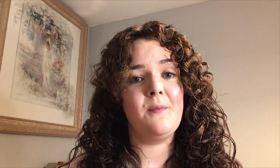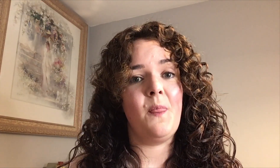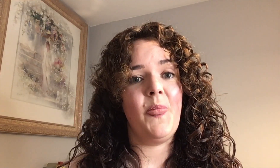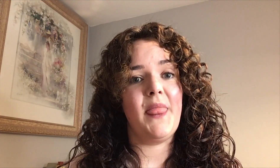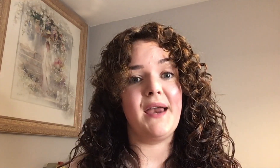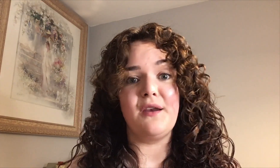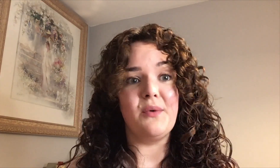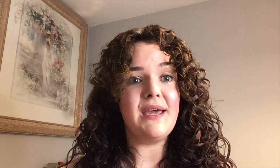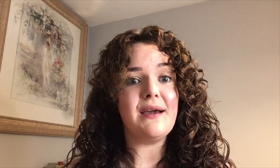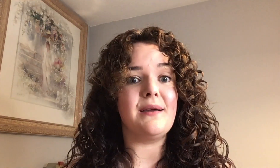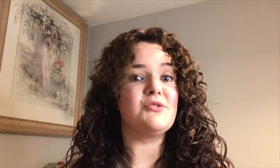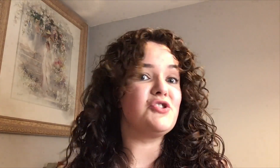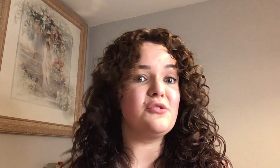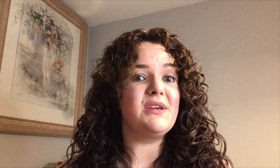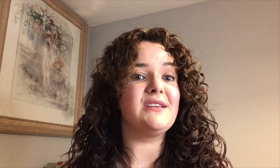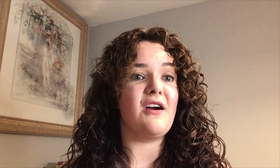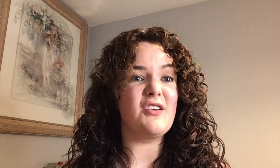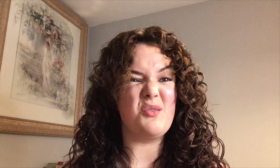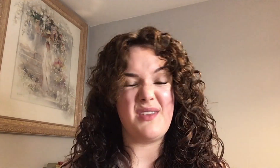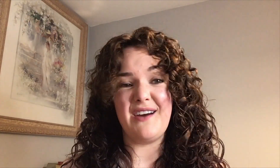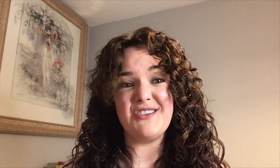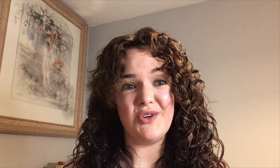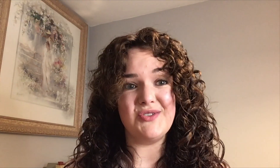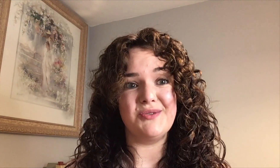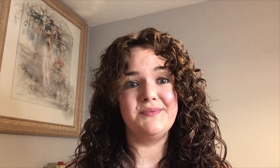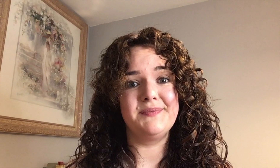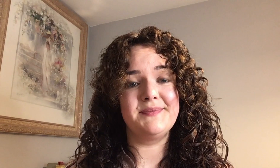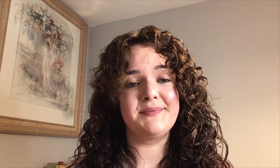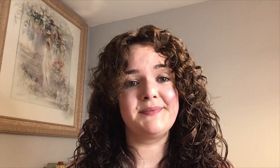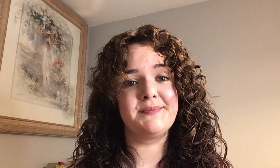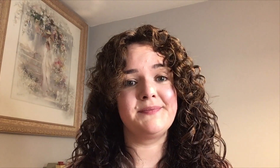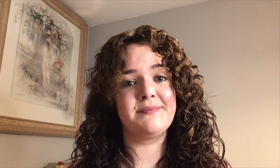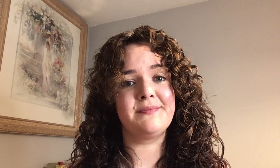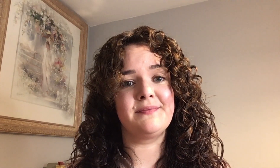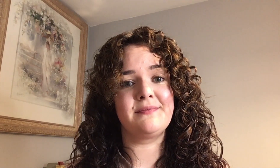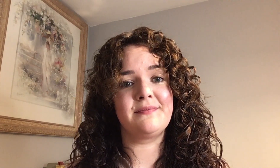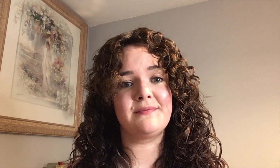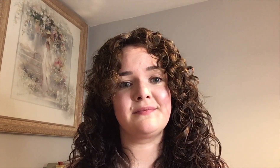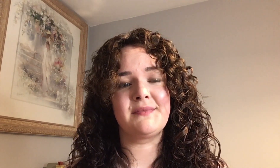Egypt, and in a way, I'm sure we could argue with Aristotle.